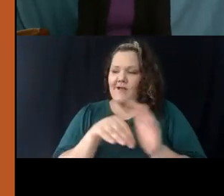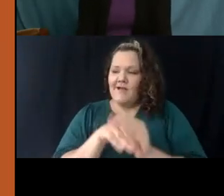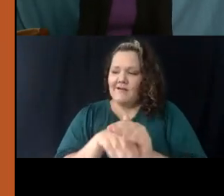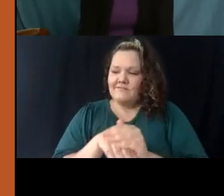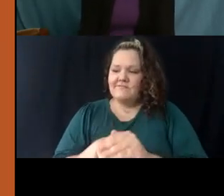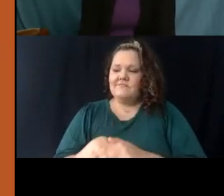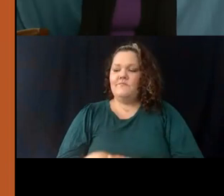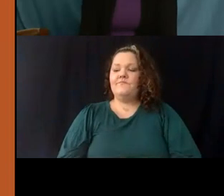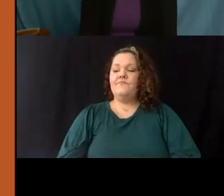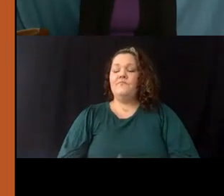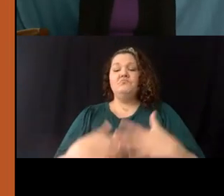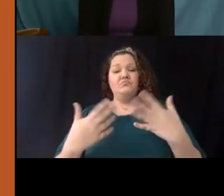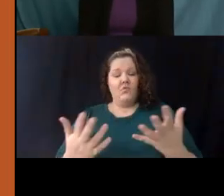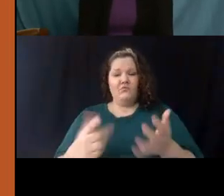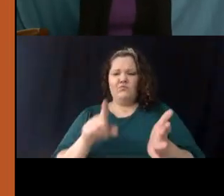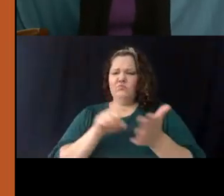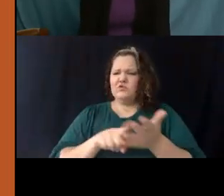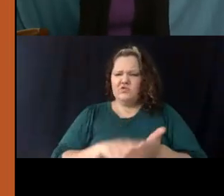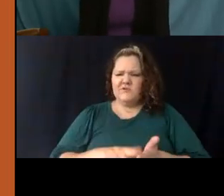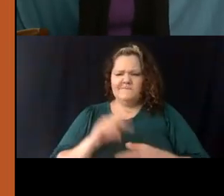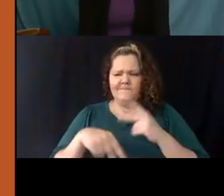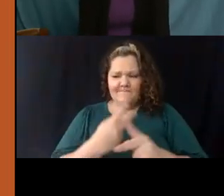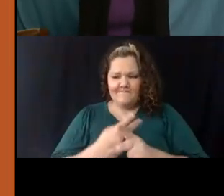no one perfect solution for everybody.